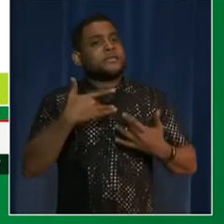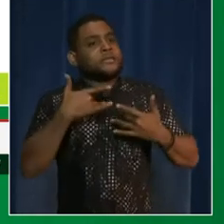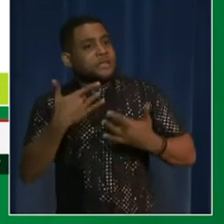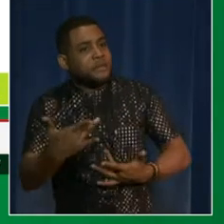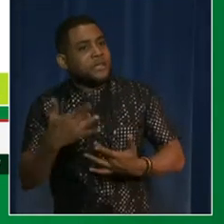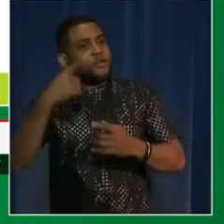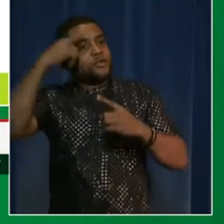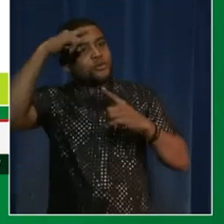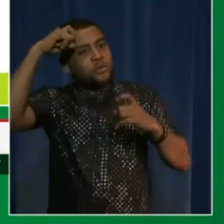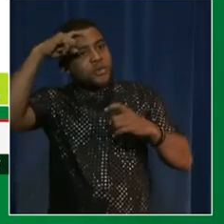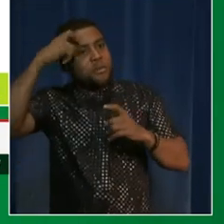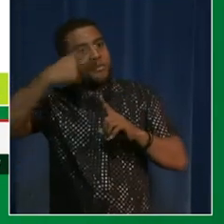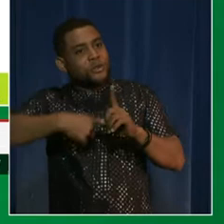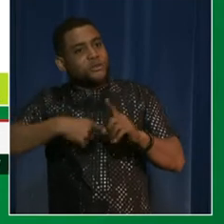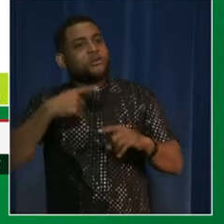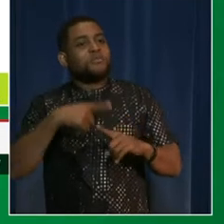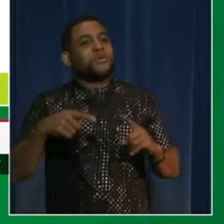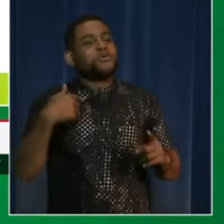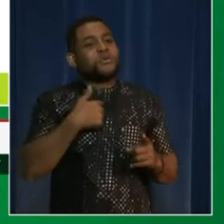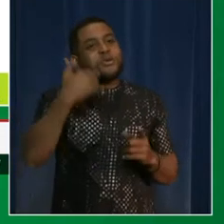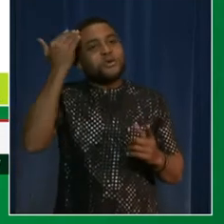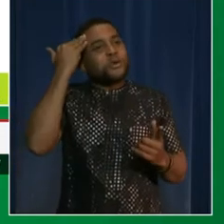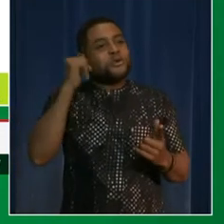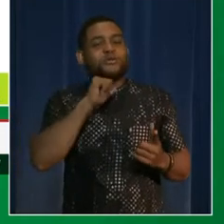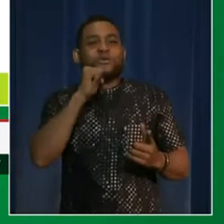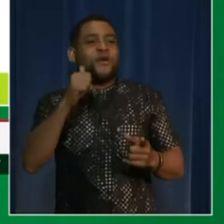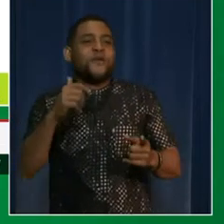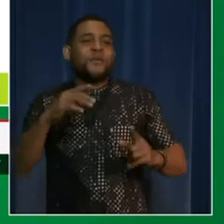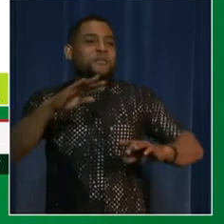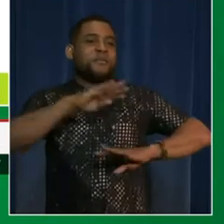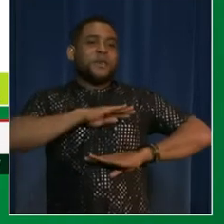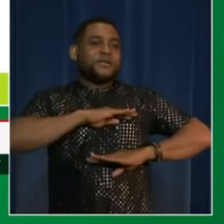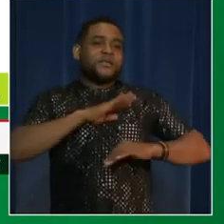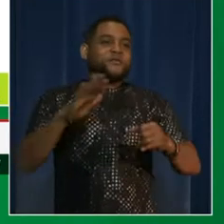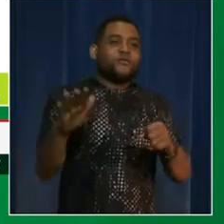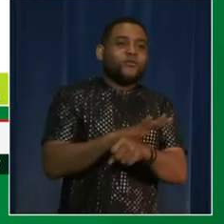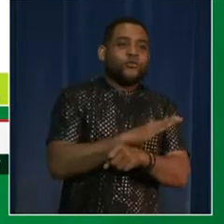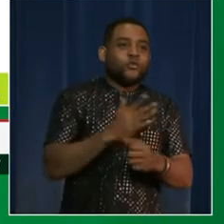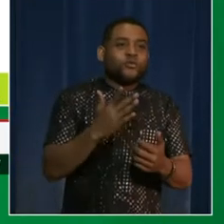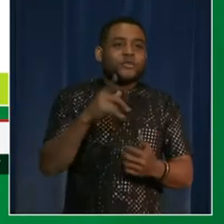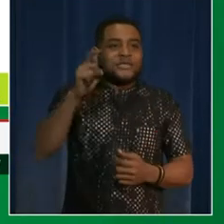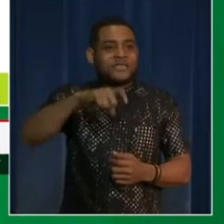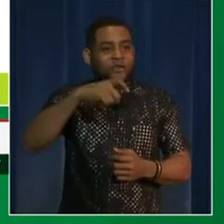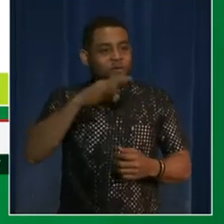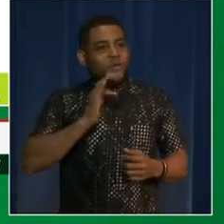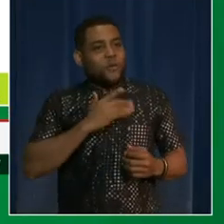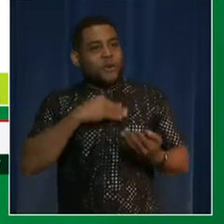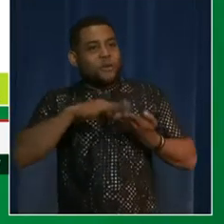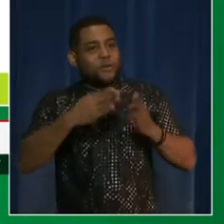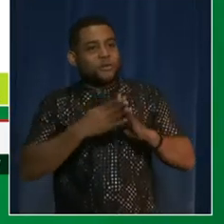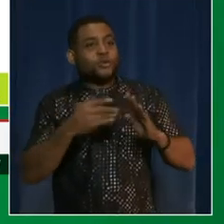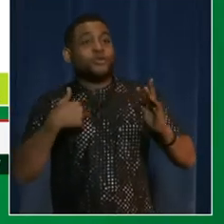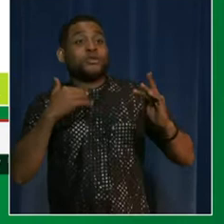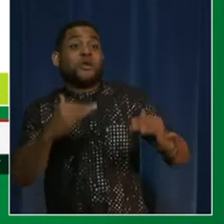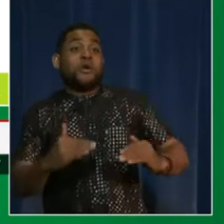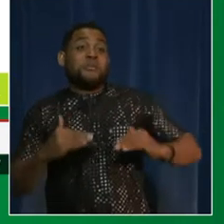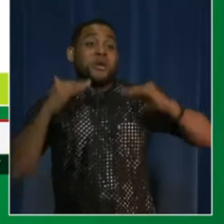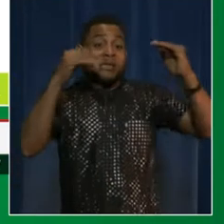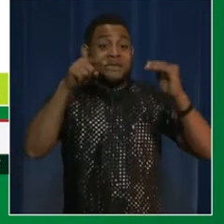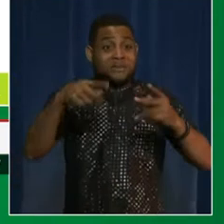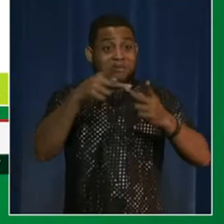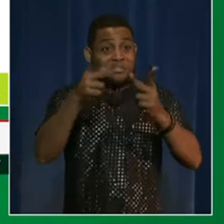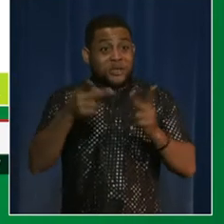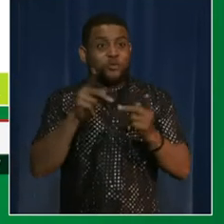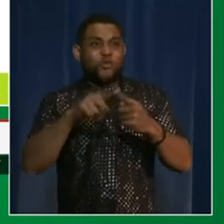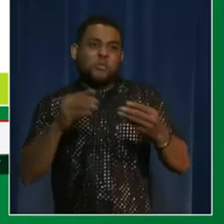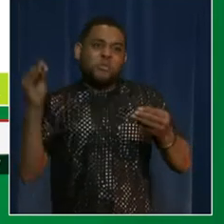now in the 21st century it doesn't meet the full and dynamic needs of our community. So the goal is to upgrade this facility to have greater connectivity between